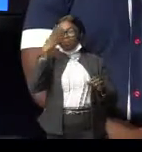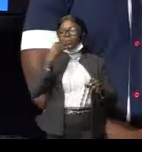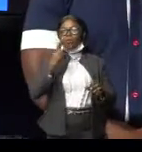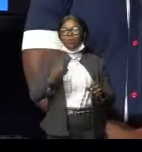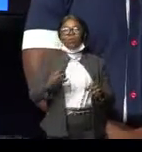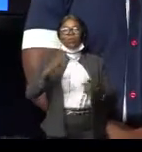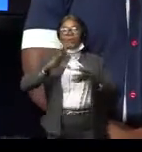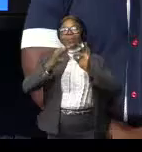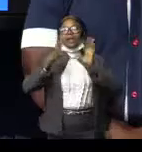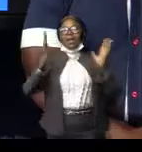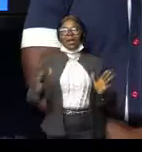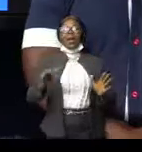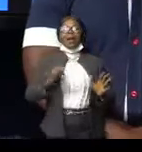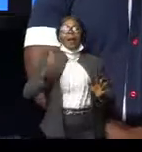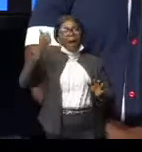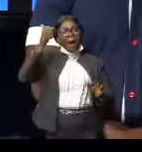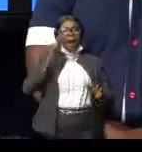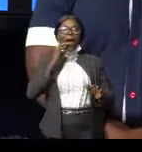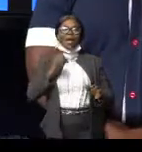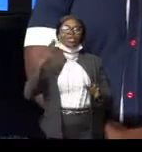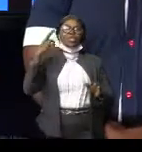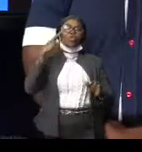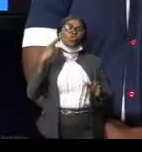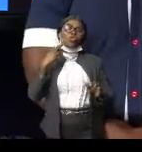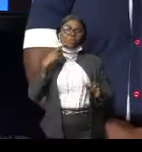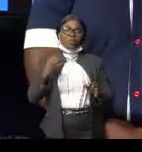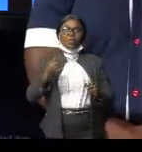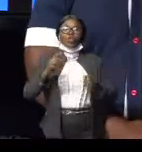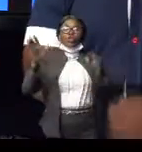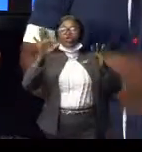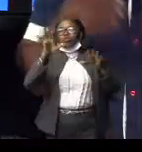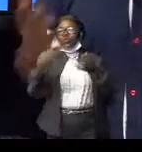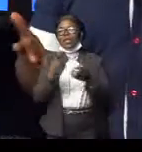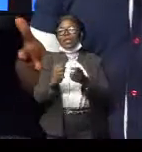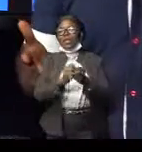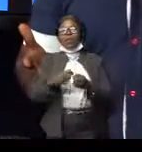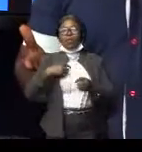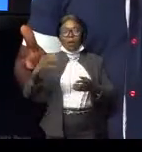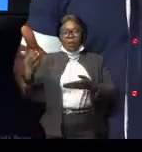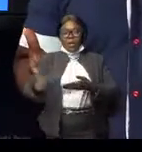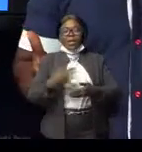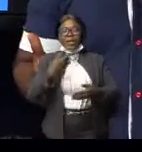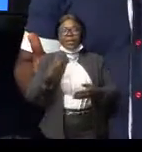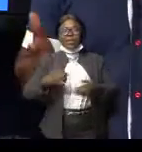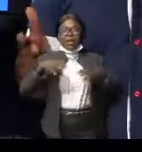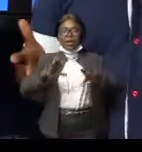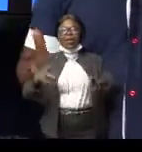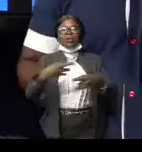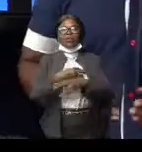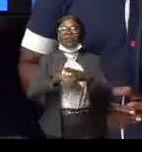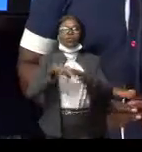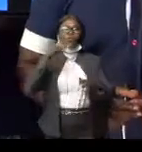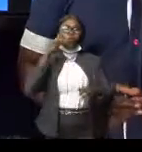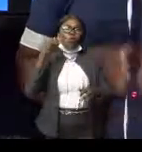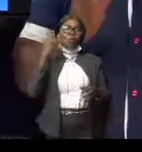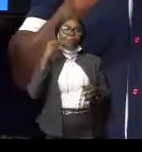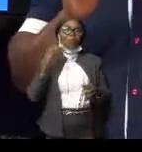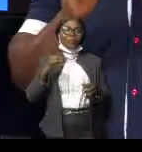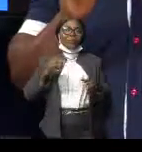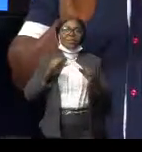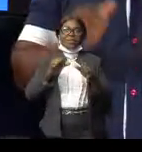interpreter here today, Auntie Rosemary. Together, we are bringing the classroom into your